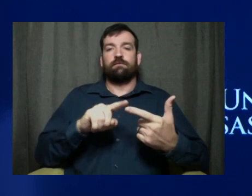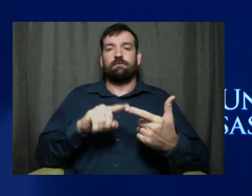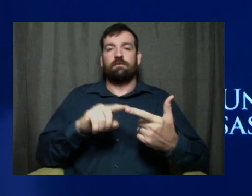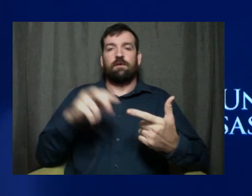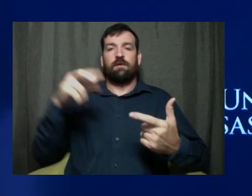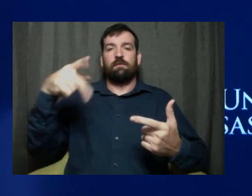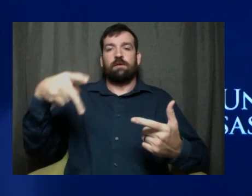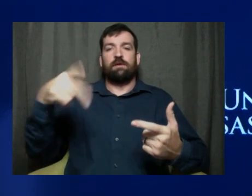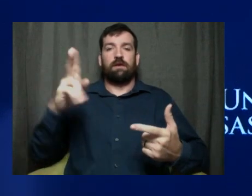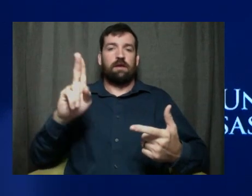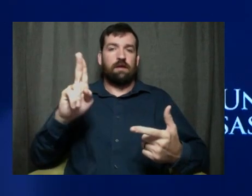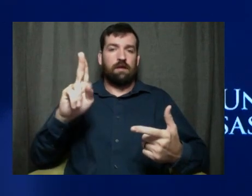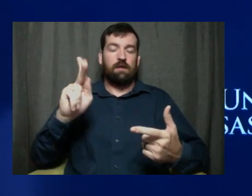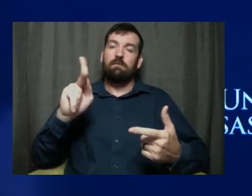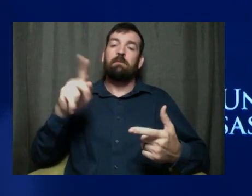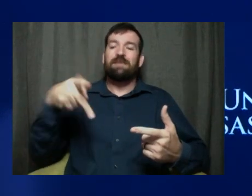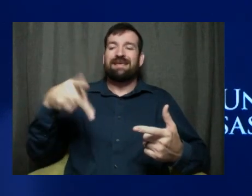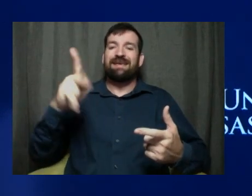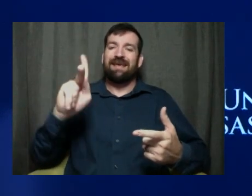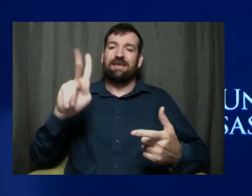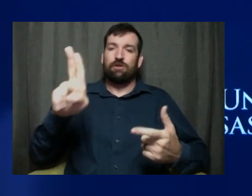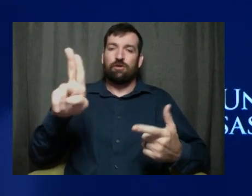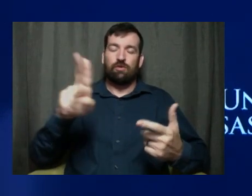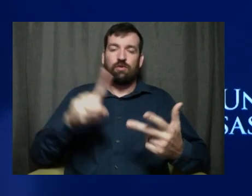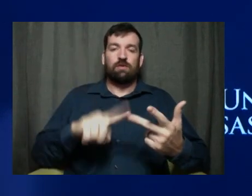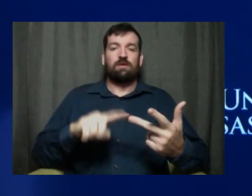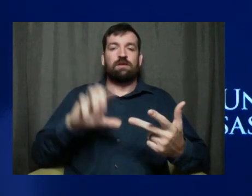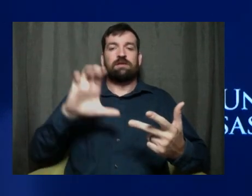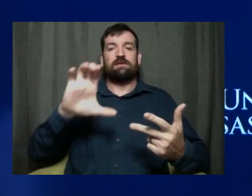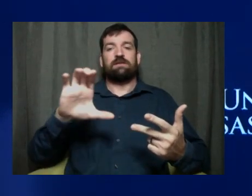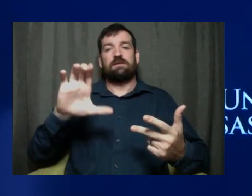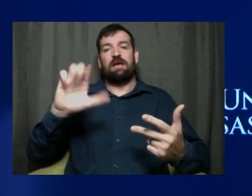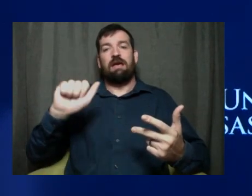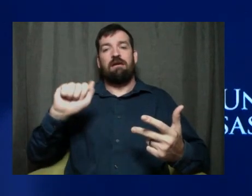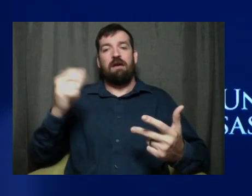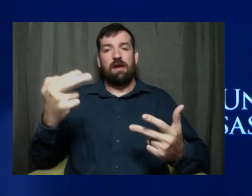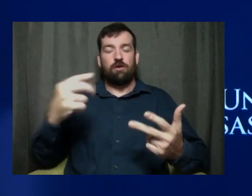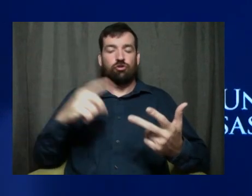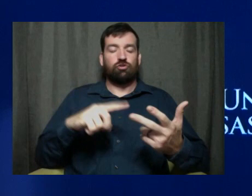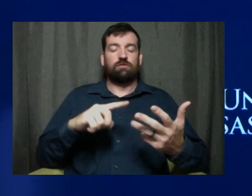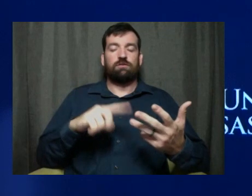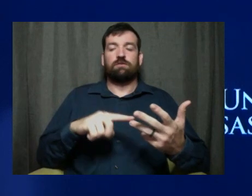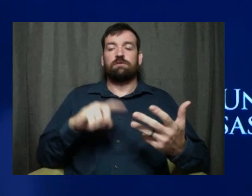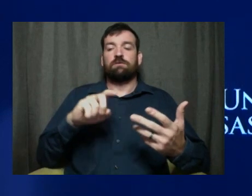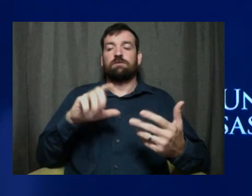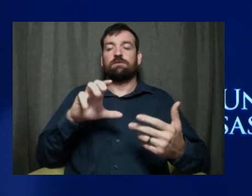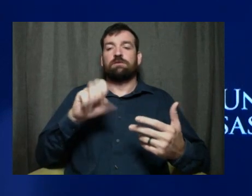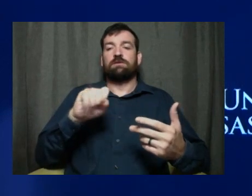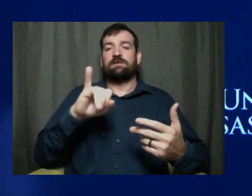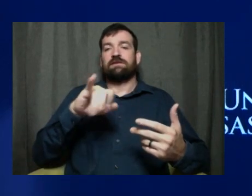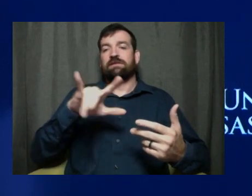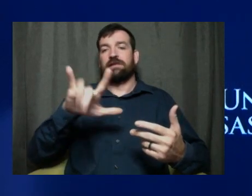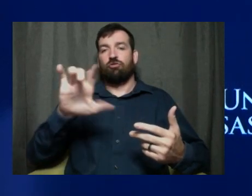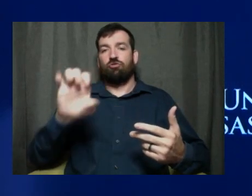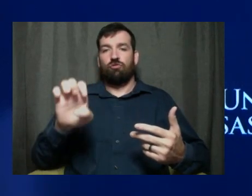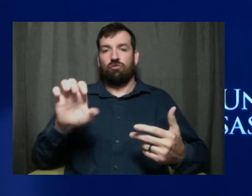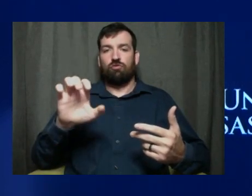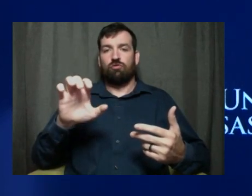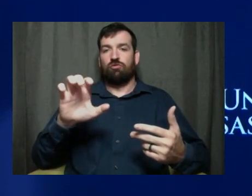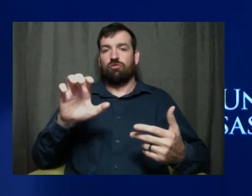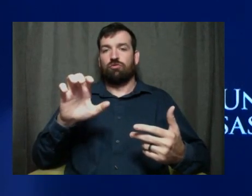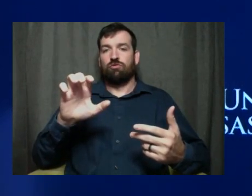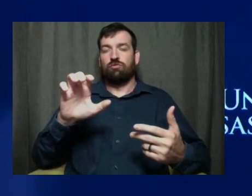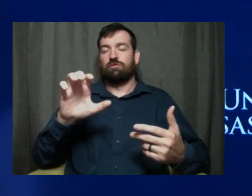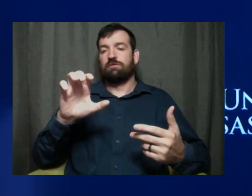PKU, something called CAH, sickle cell disease, and maybe I'm missing one other, but it was